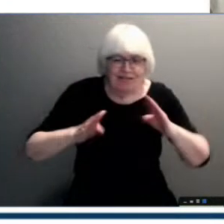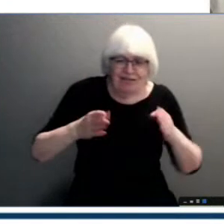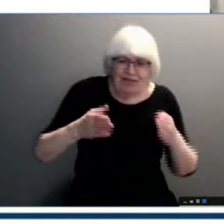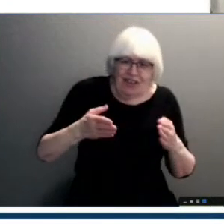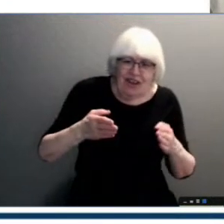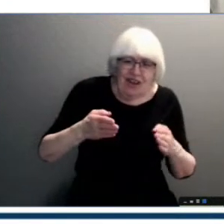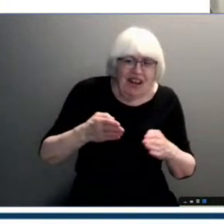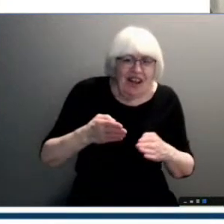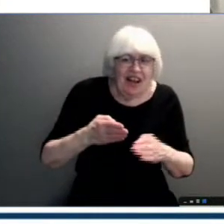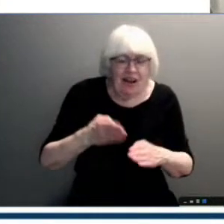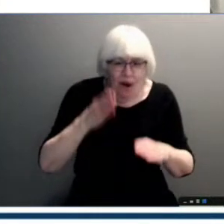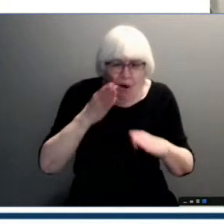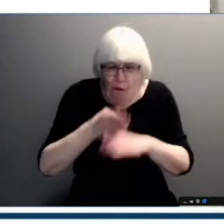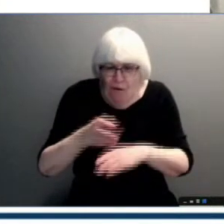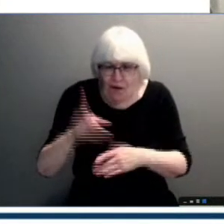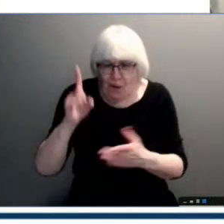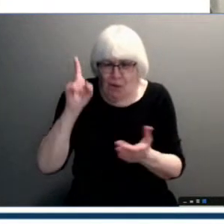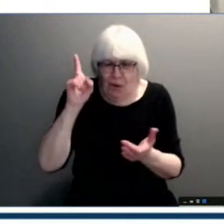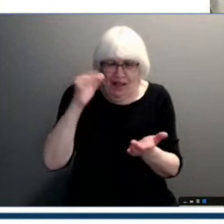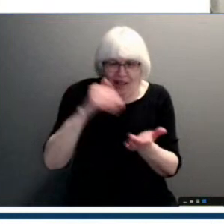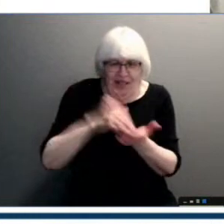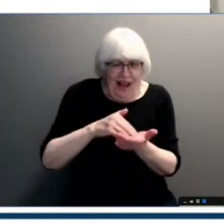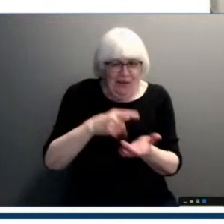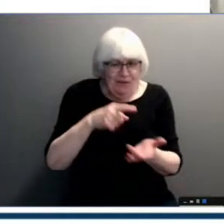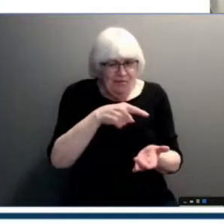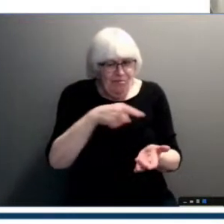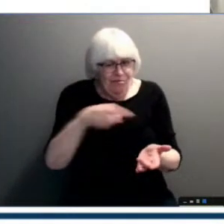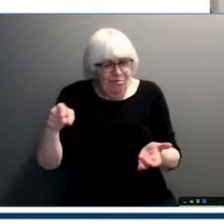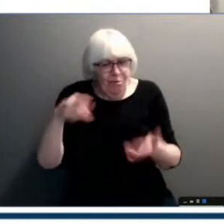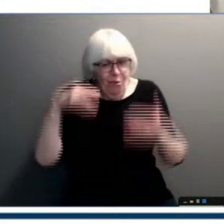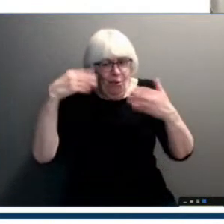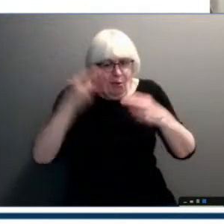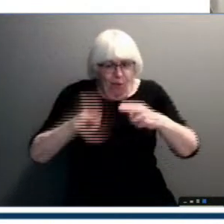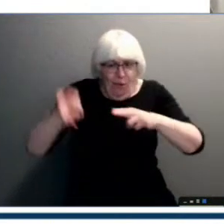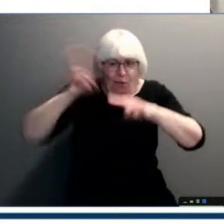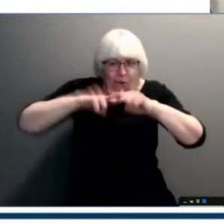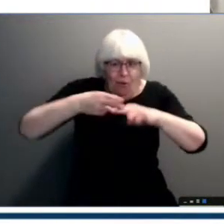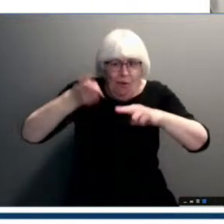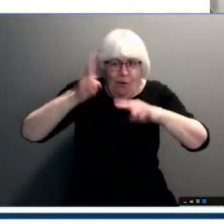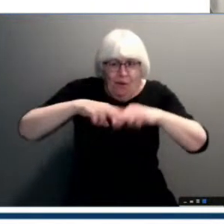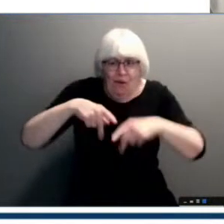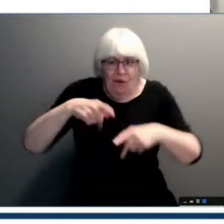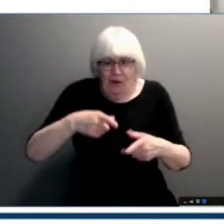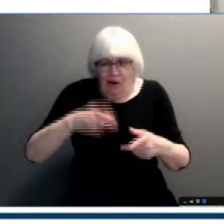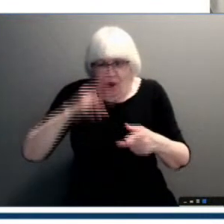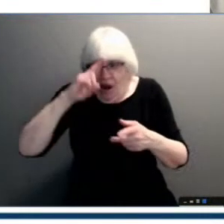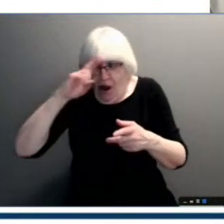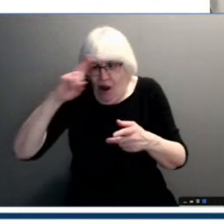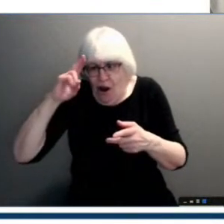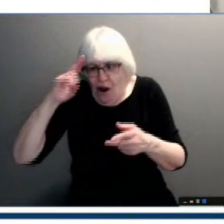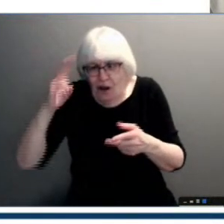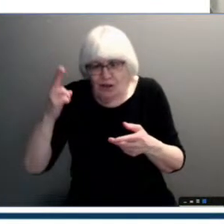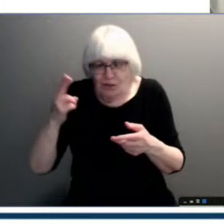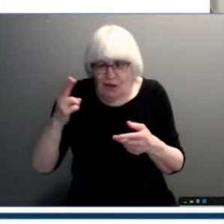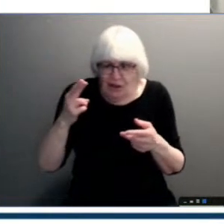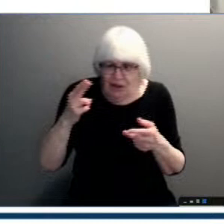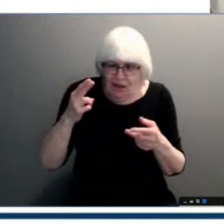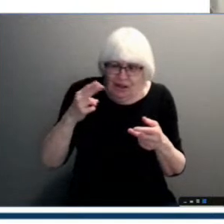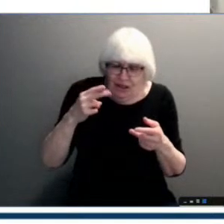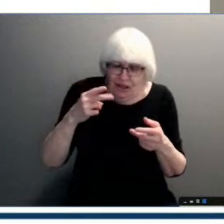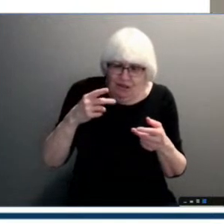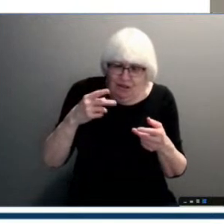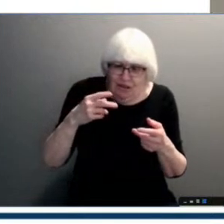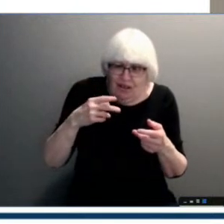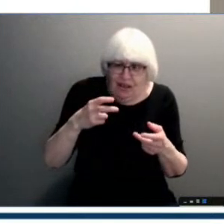on hospital capacity to put in these restrictions, can you explain to these people what you're basing yourself on? So as I